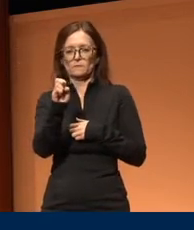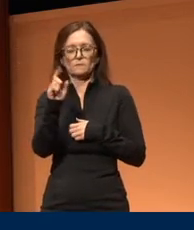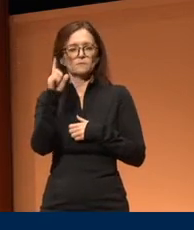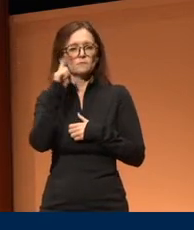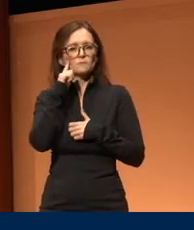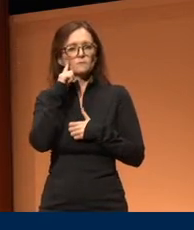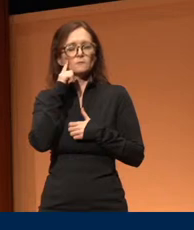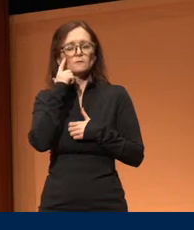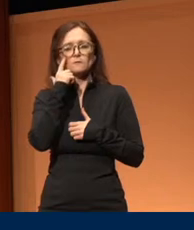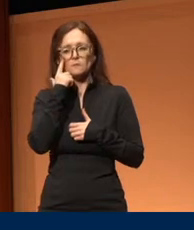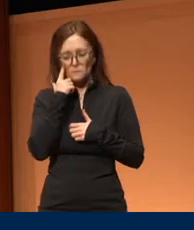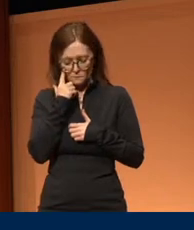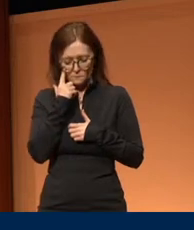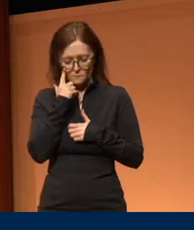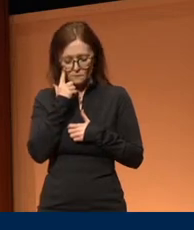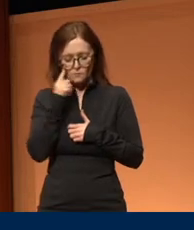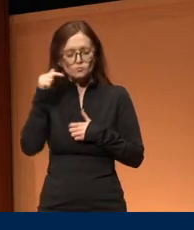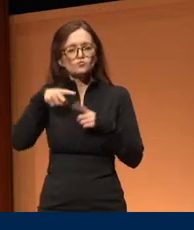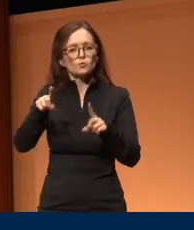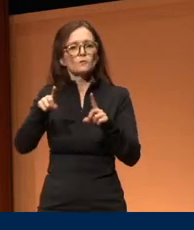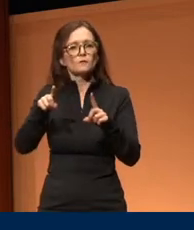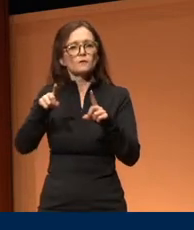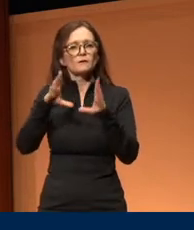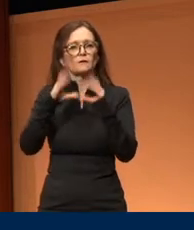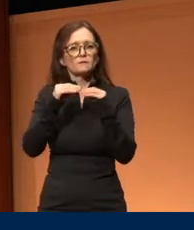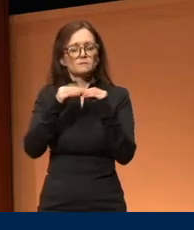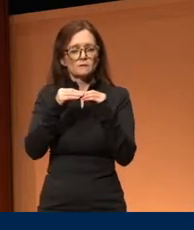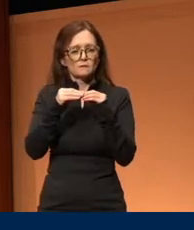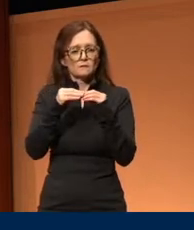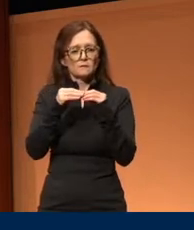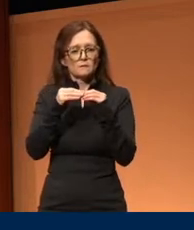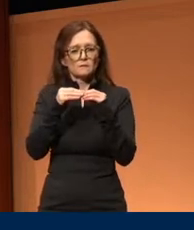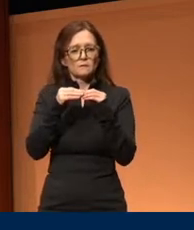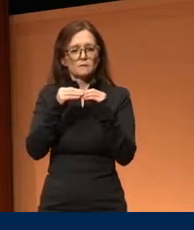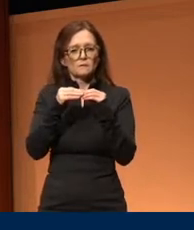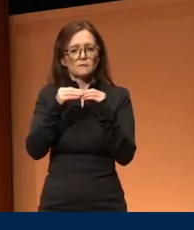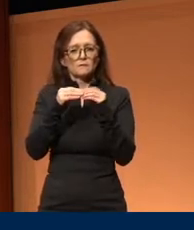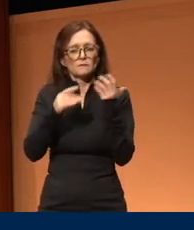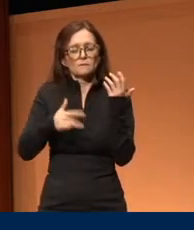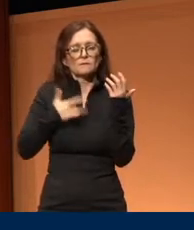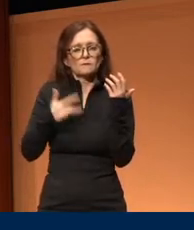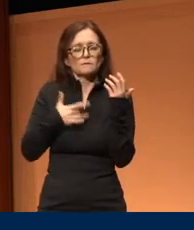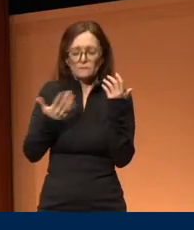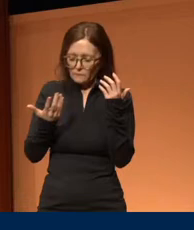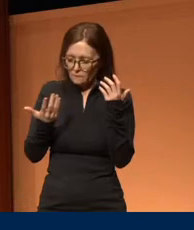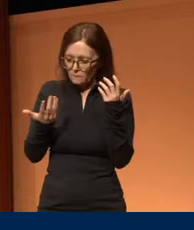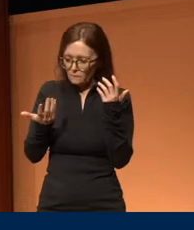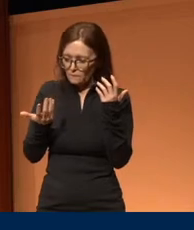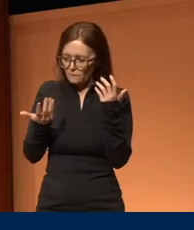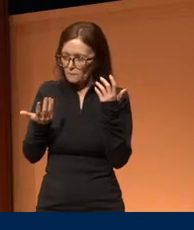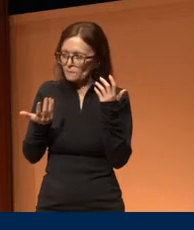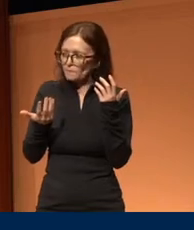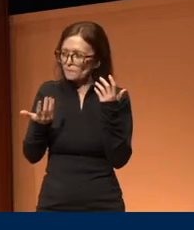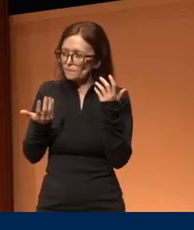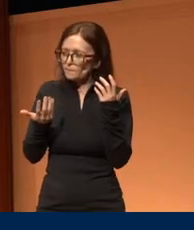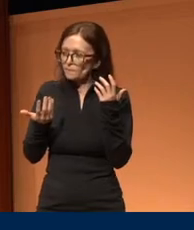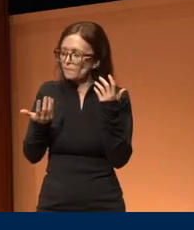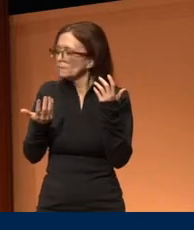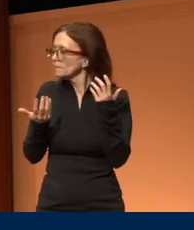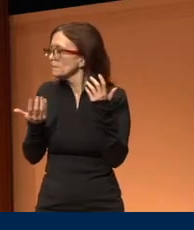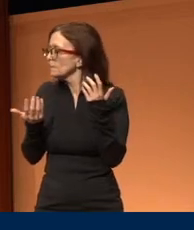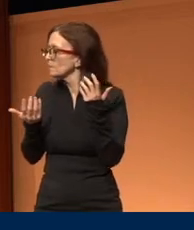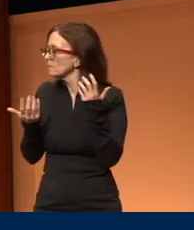witness in these assemblies, it sounded very familiar and similar to what I've read from accounts